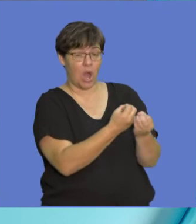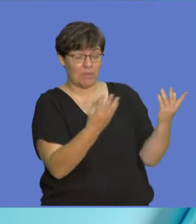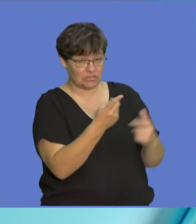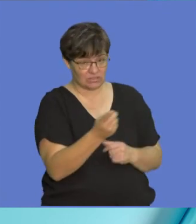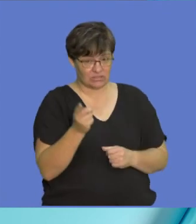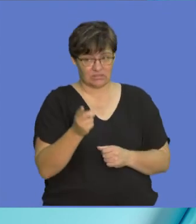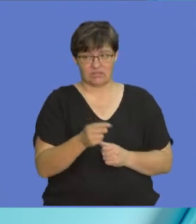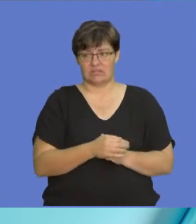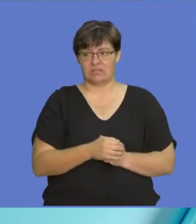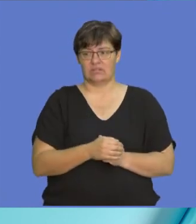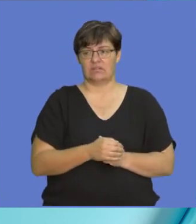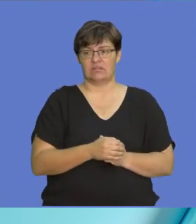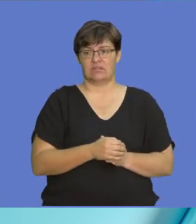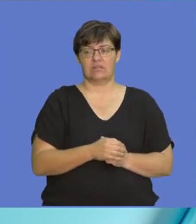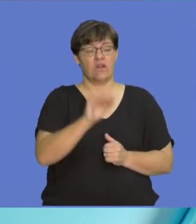amounted to